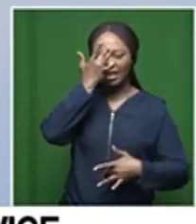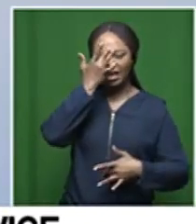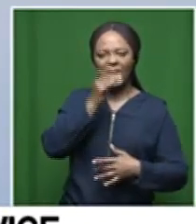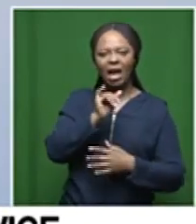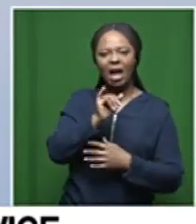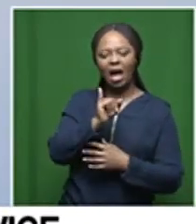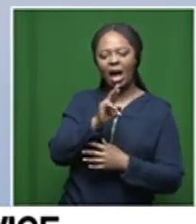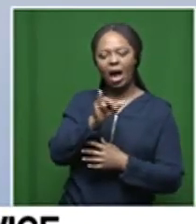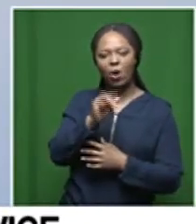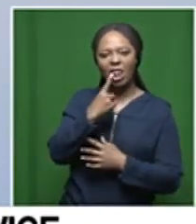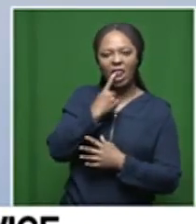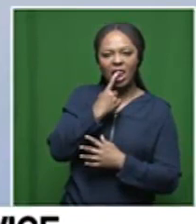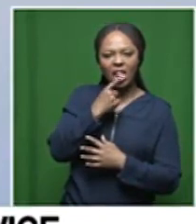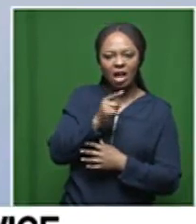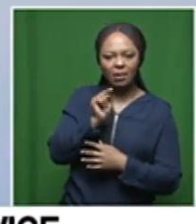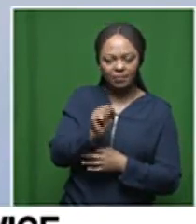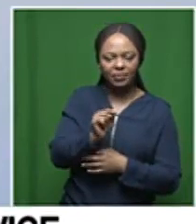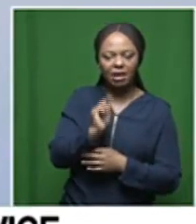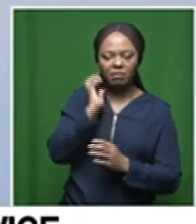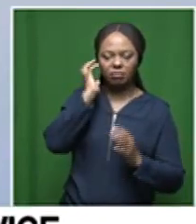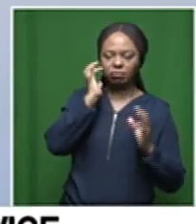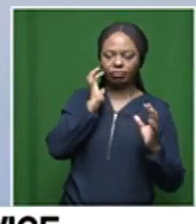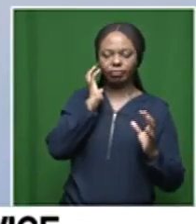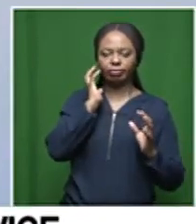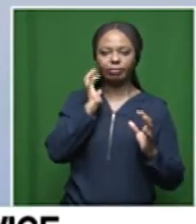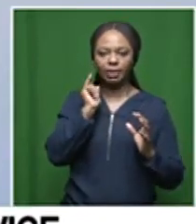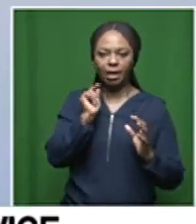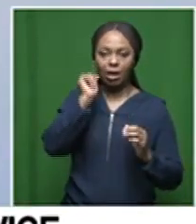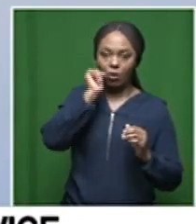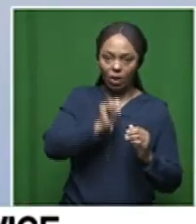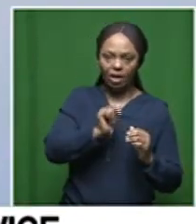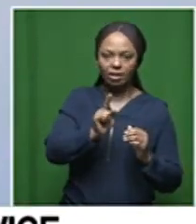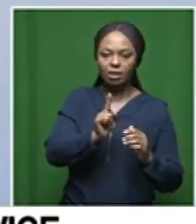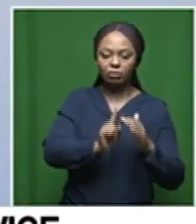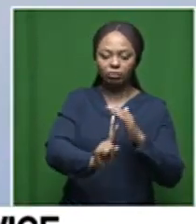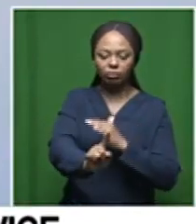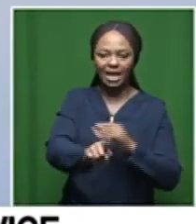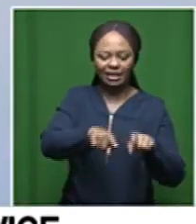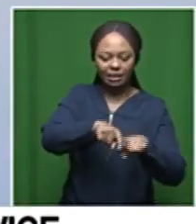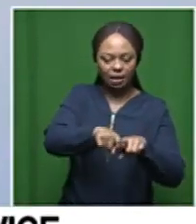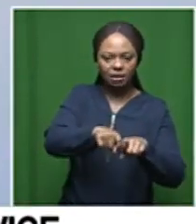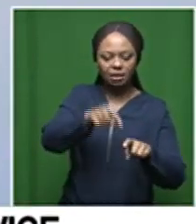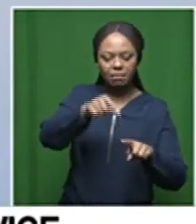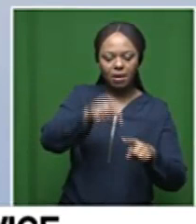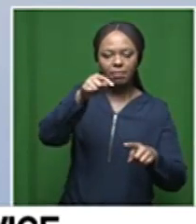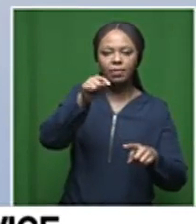by developing what we call iron deficiency. At that point, if they were to get tested, they would be found